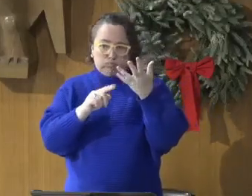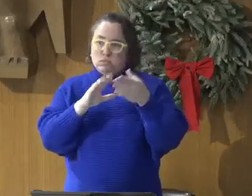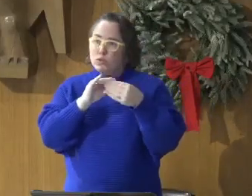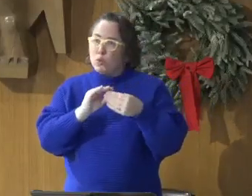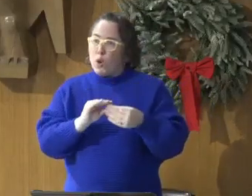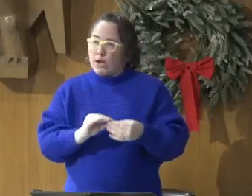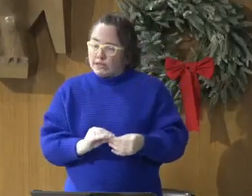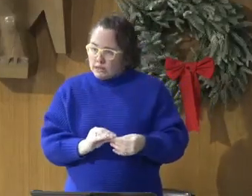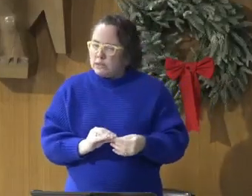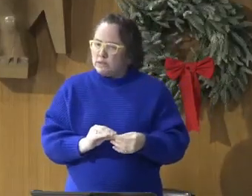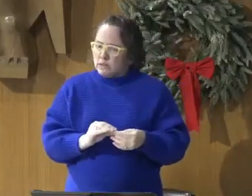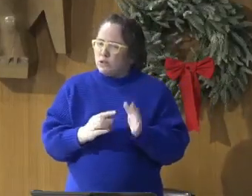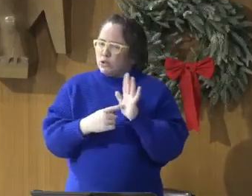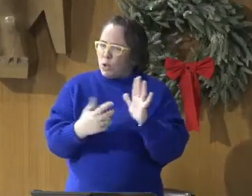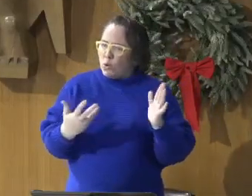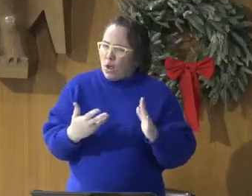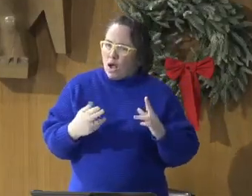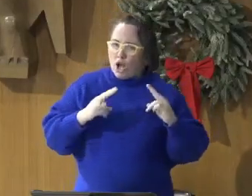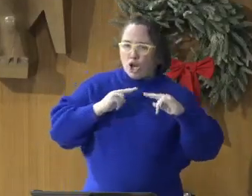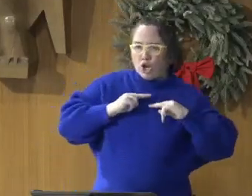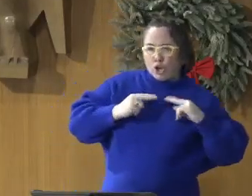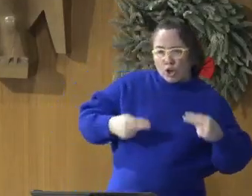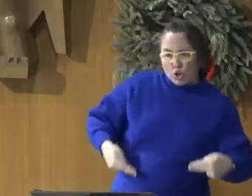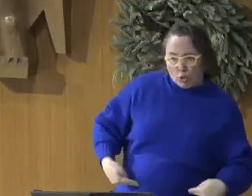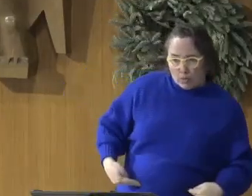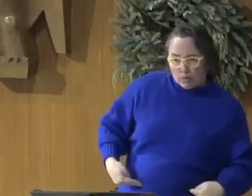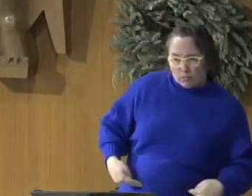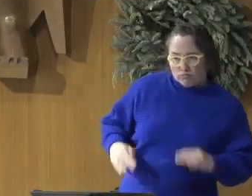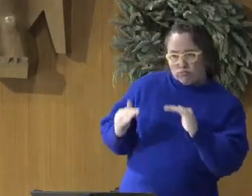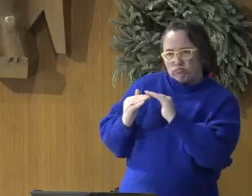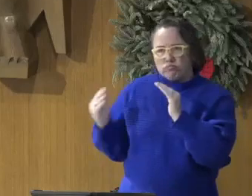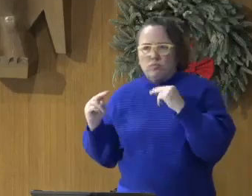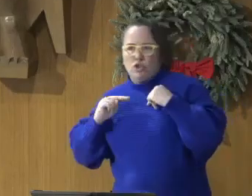for their true worth.